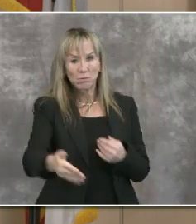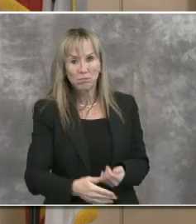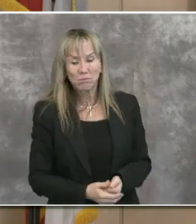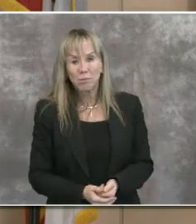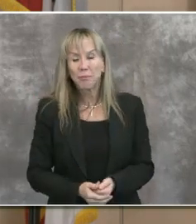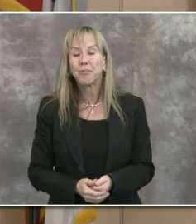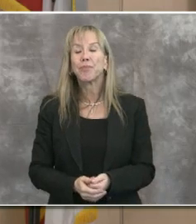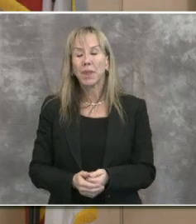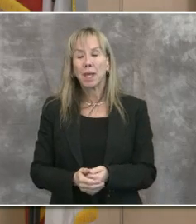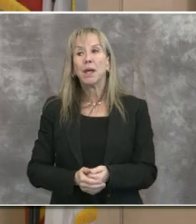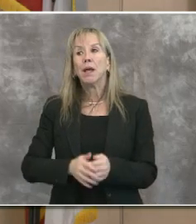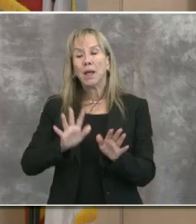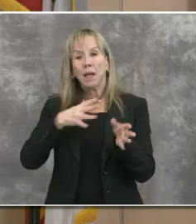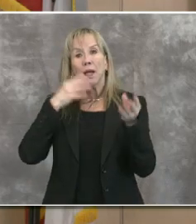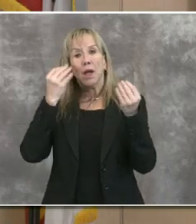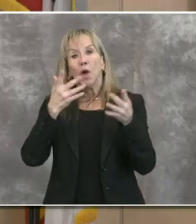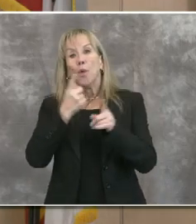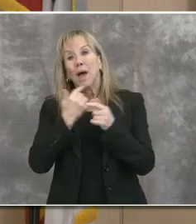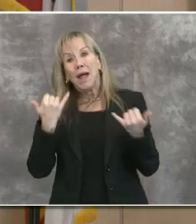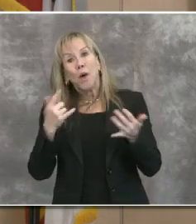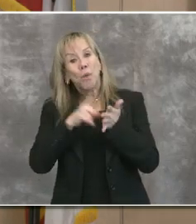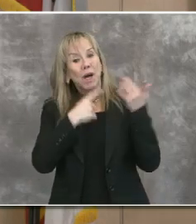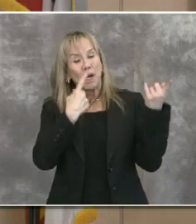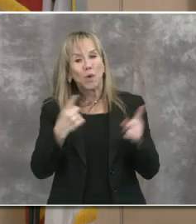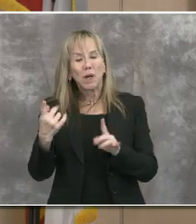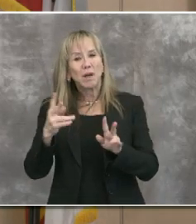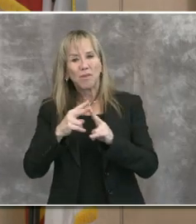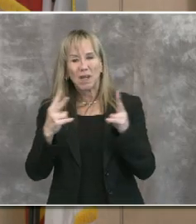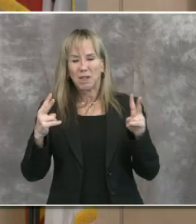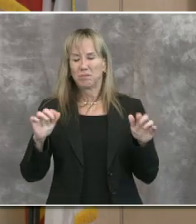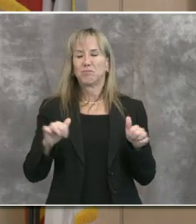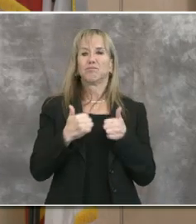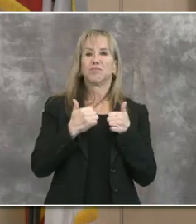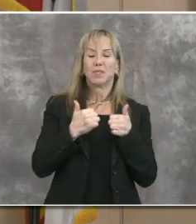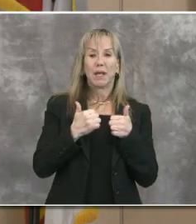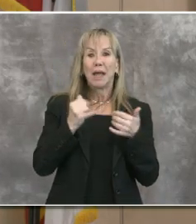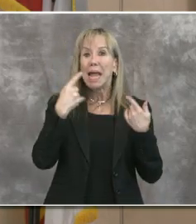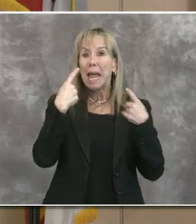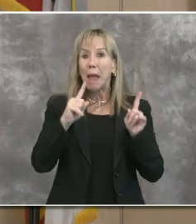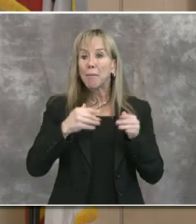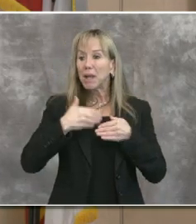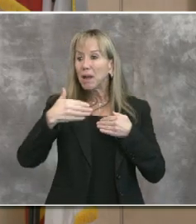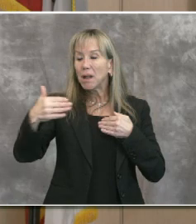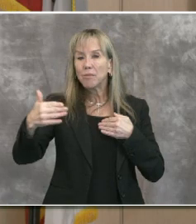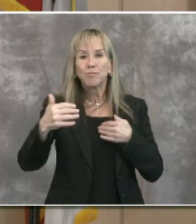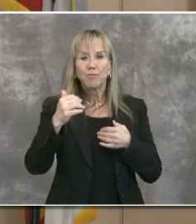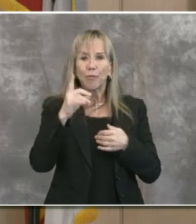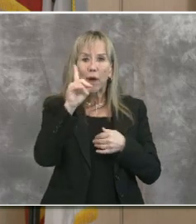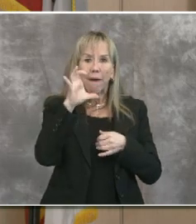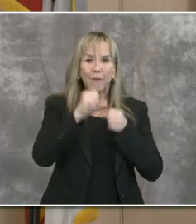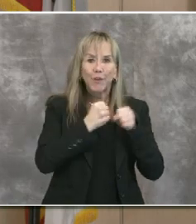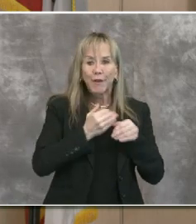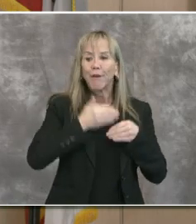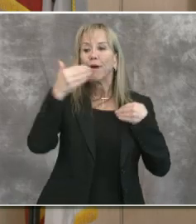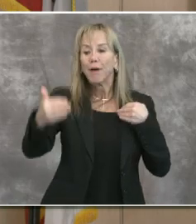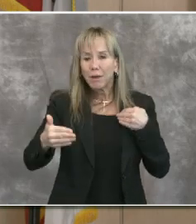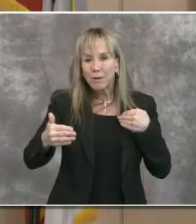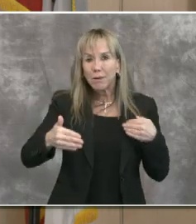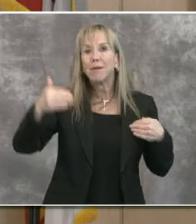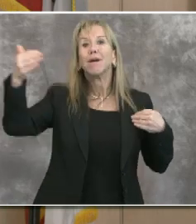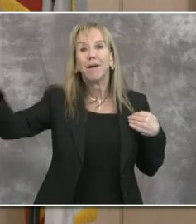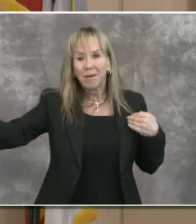very challenging time. Fortunately, it only tends to happen about once every 100 years, but it is unprecedented in our